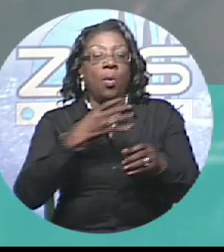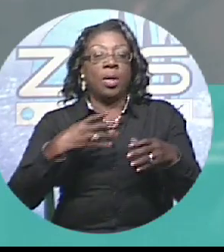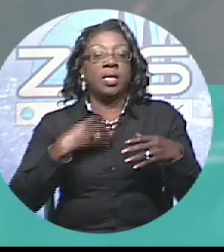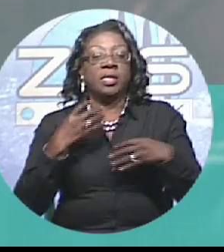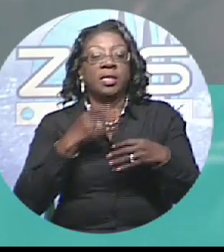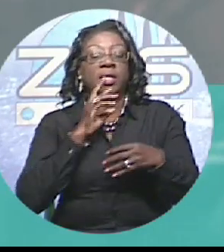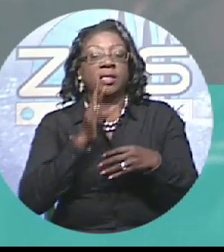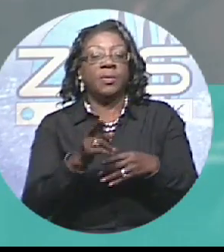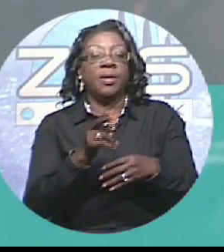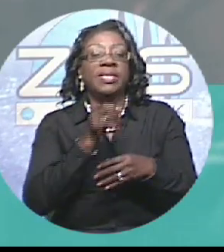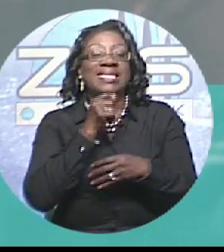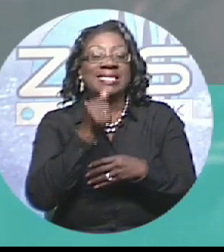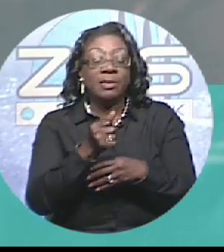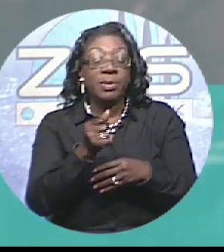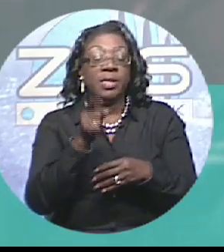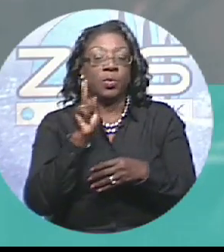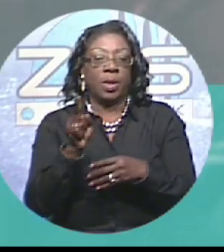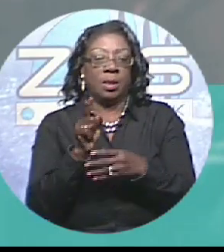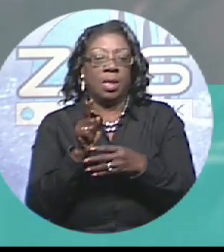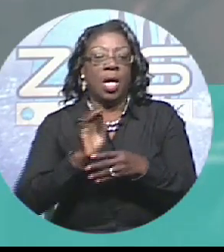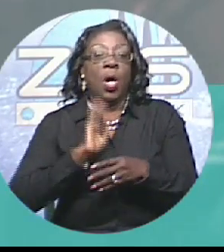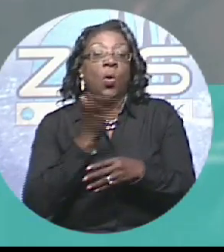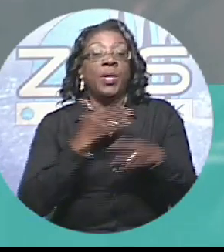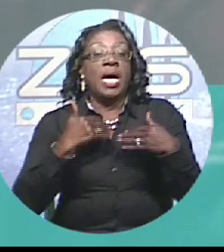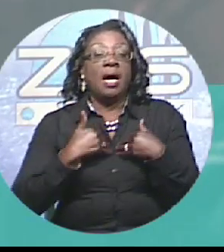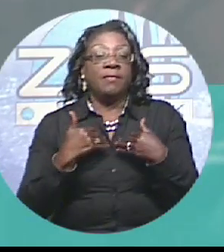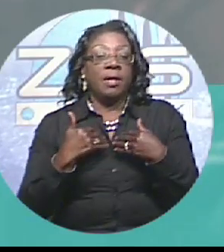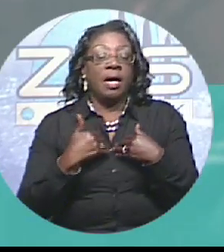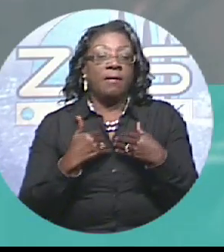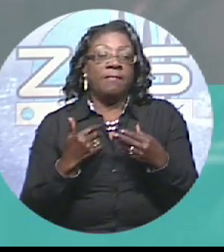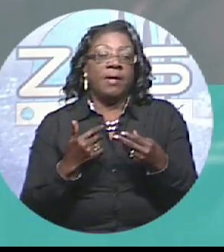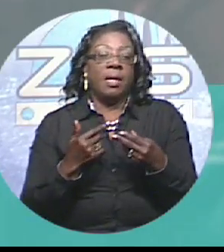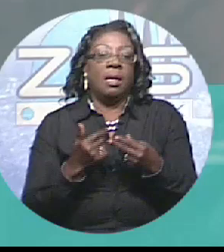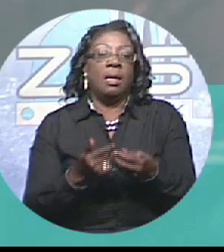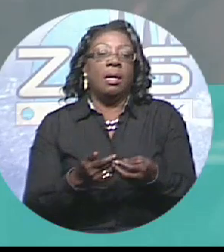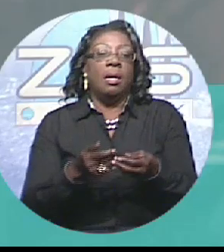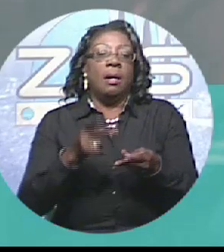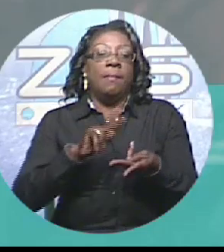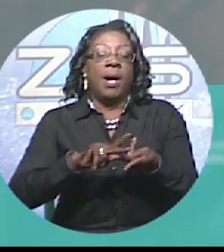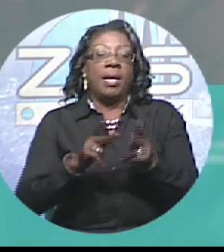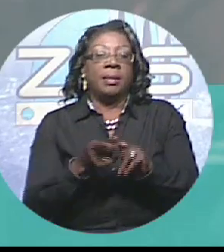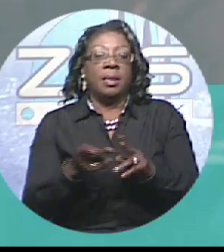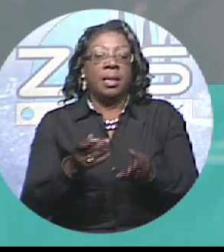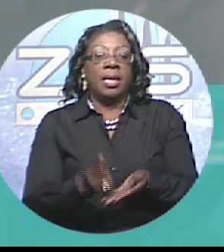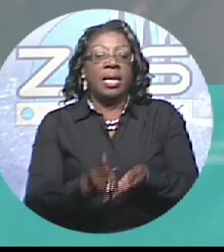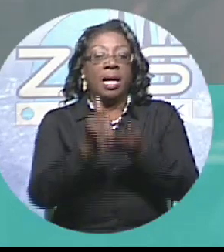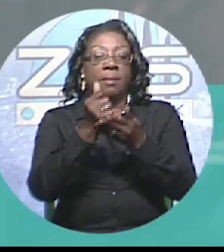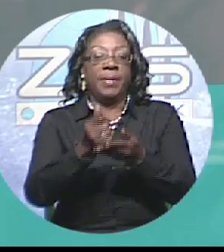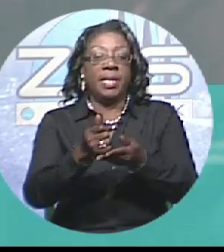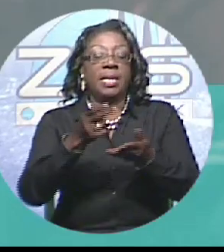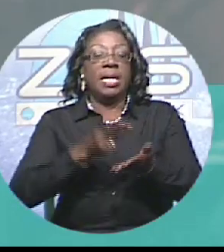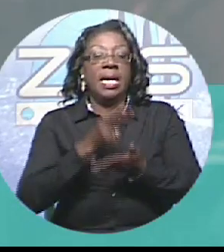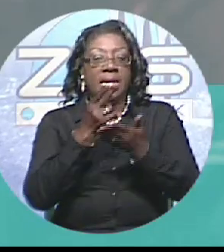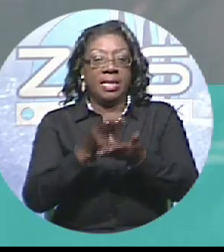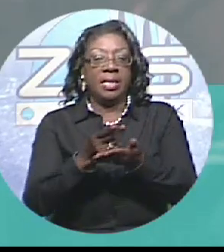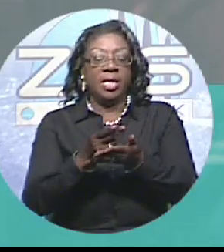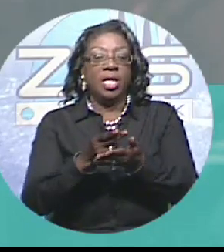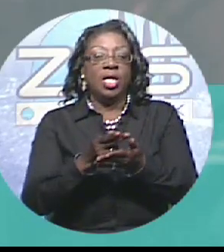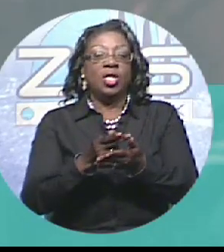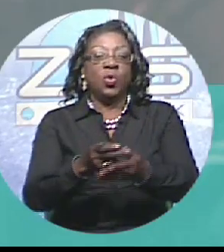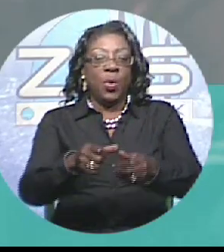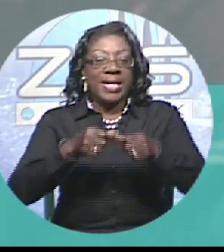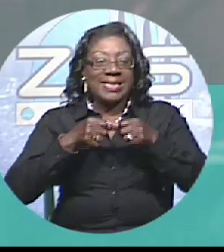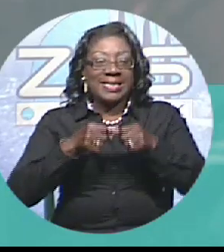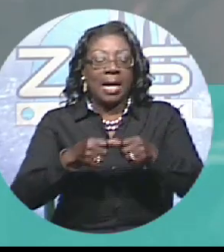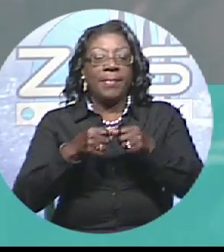is a very serious one. We have to have a partner, a stable partner in Haiti to be able to negotiate